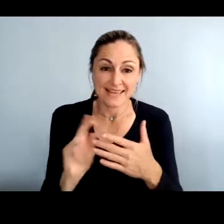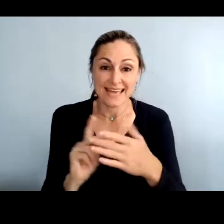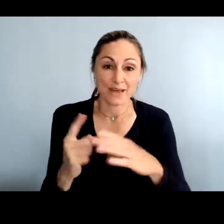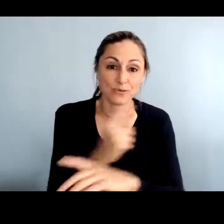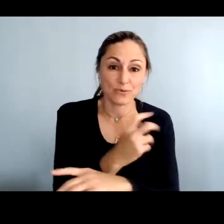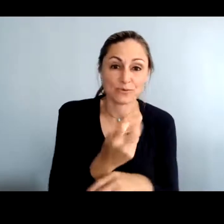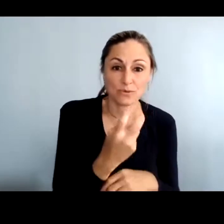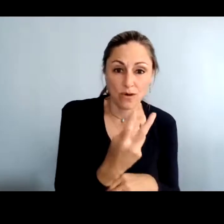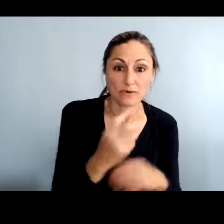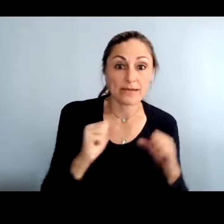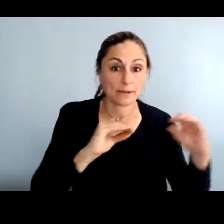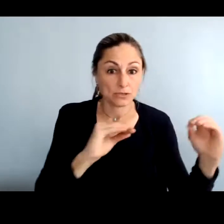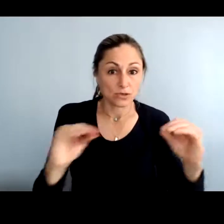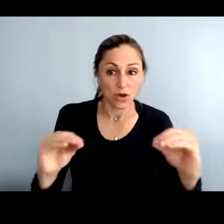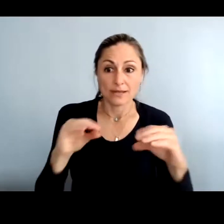taught into schools